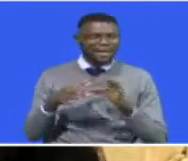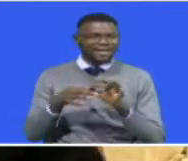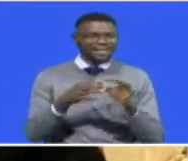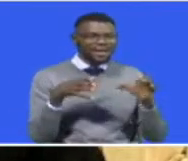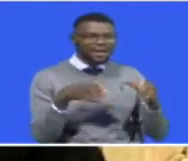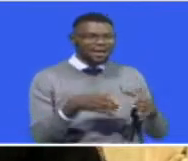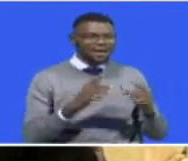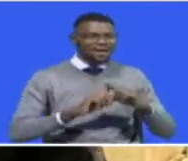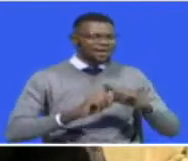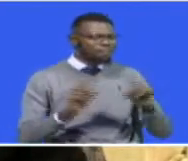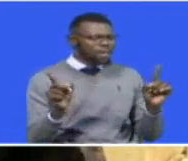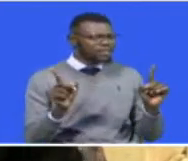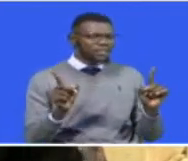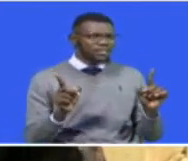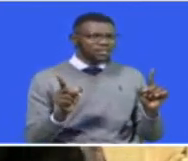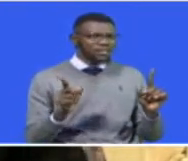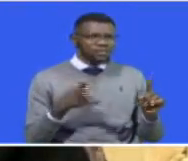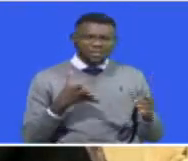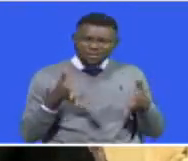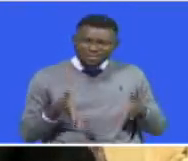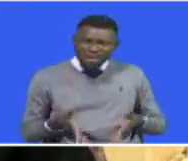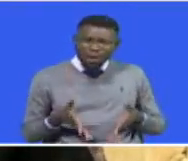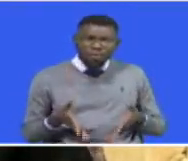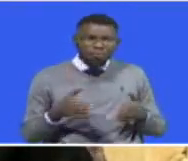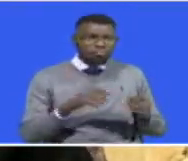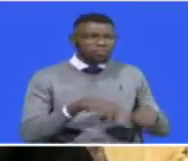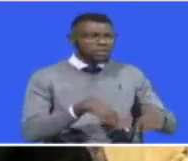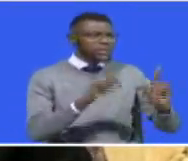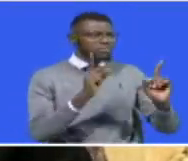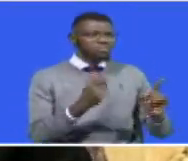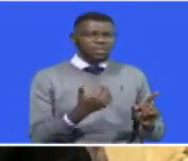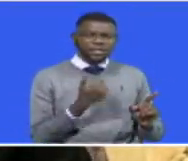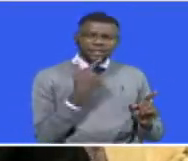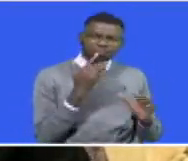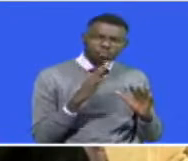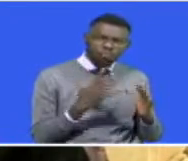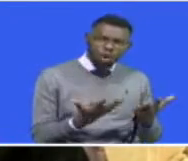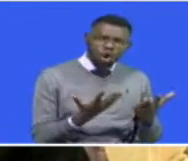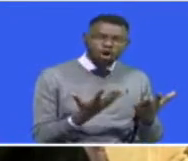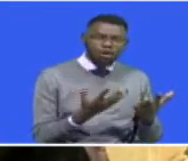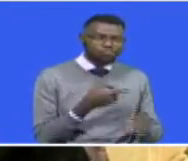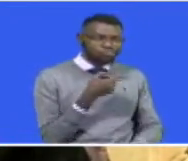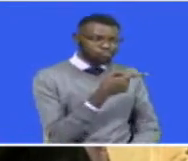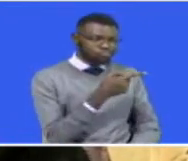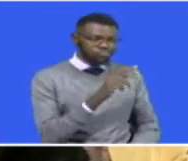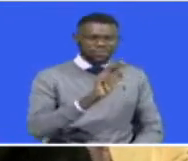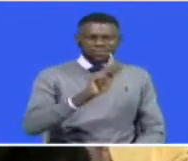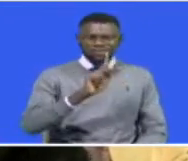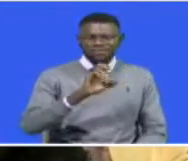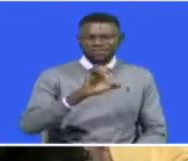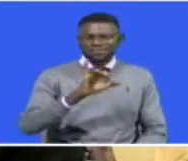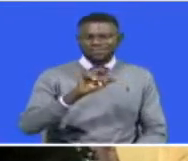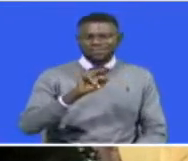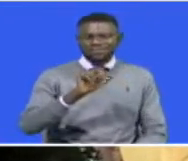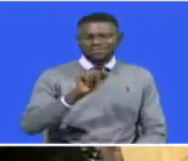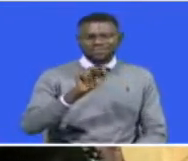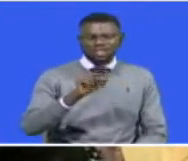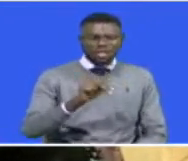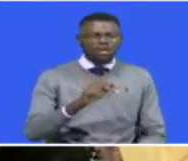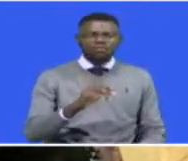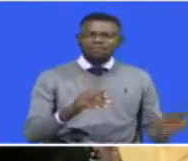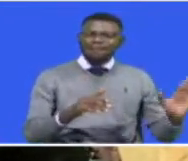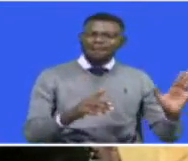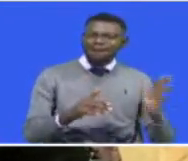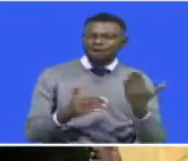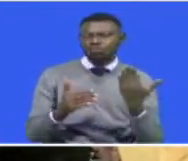take a position as our colleagues did, that they are willing to consider withdrawing the Honorable Keynan if we also withdraw